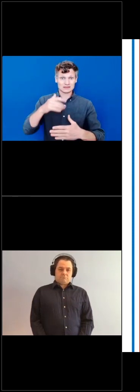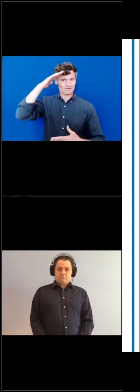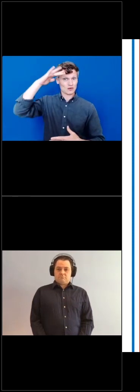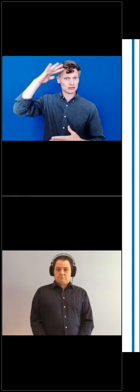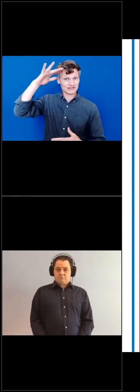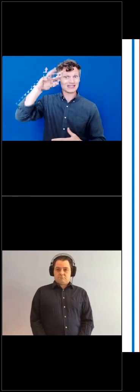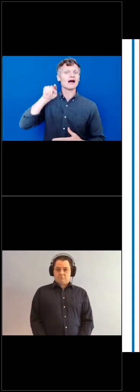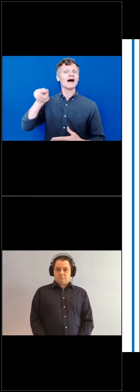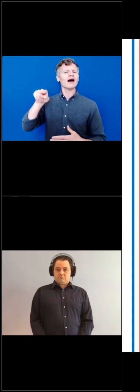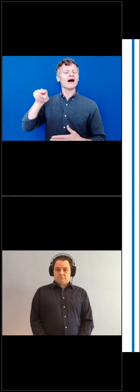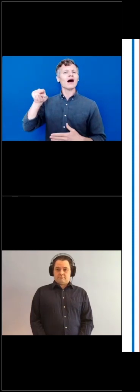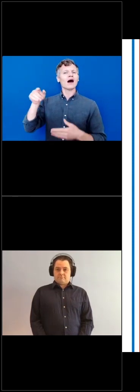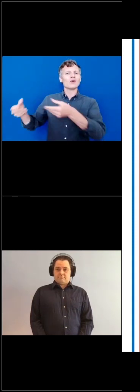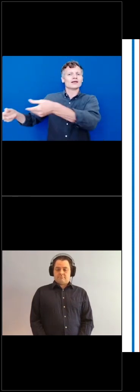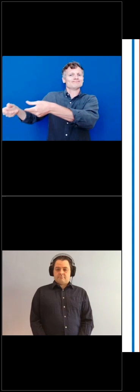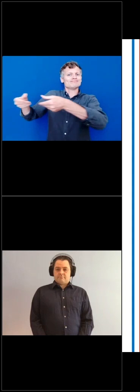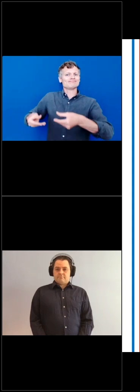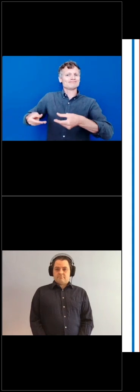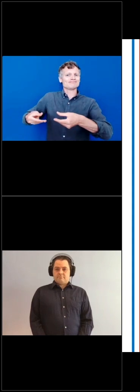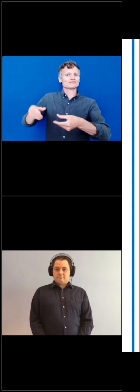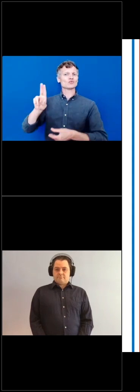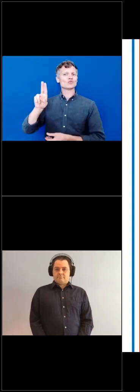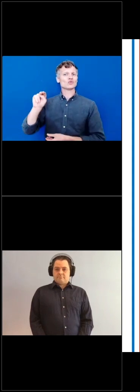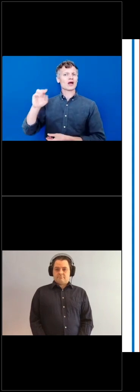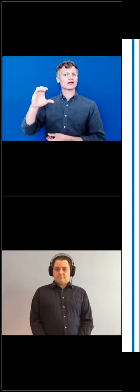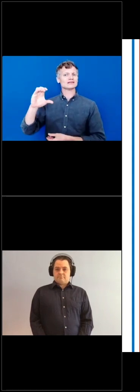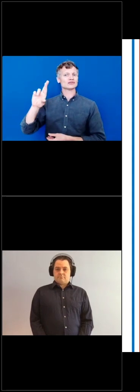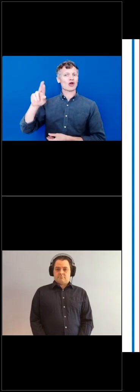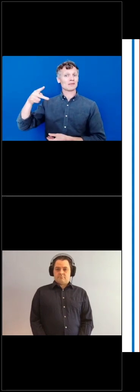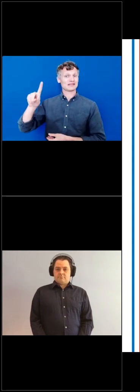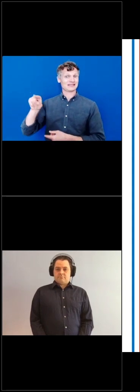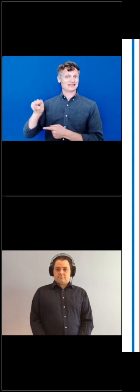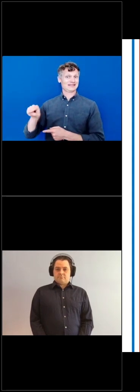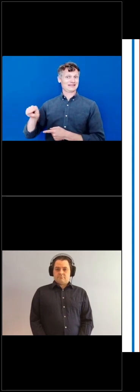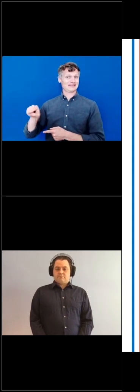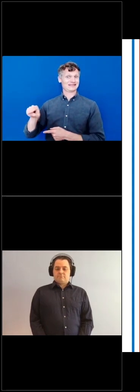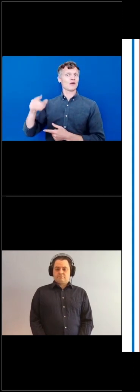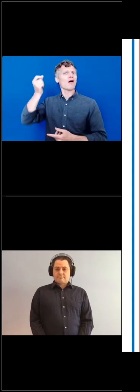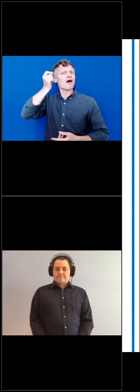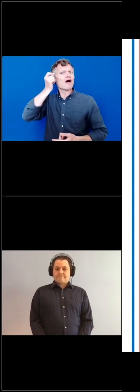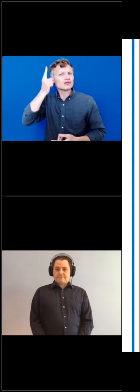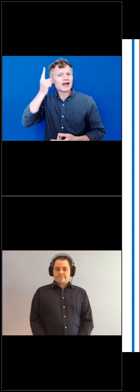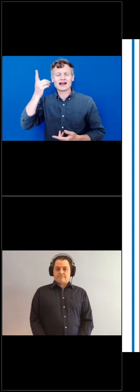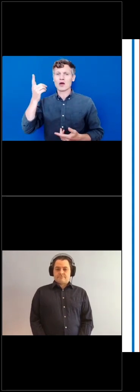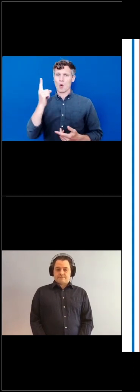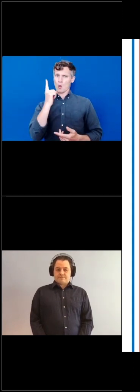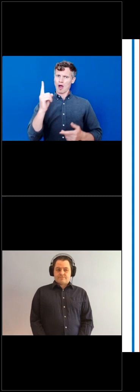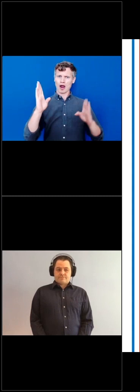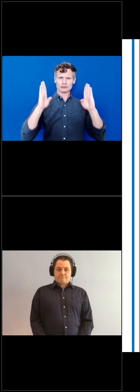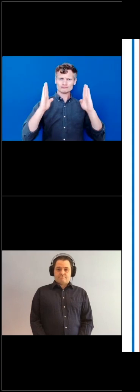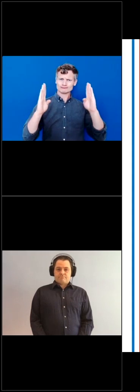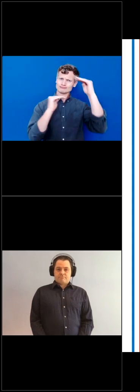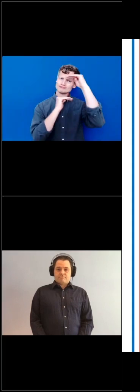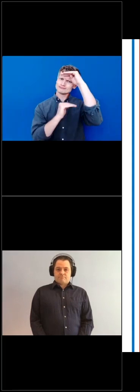definition of disability, we understand it's a evolving concept, and it's all about how persons with